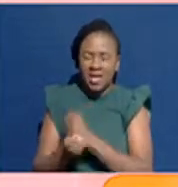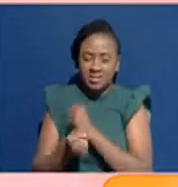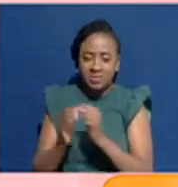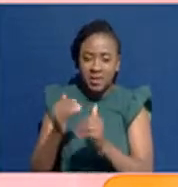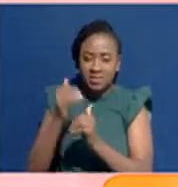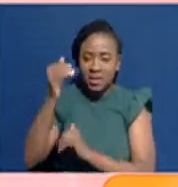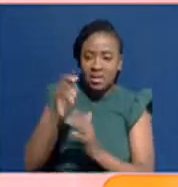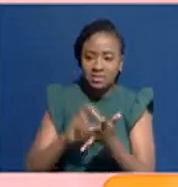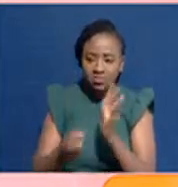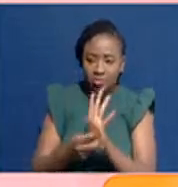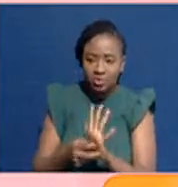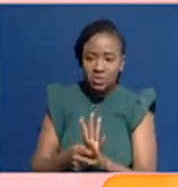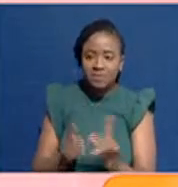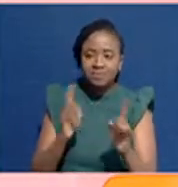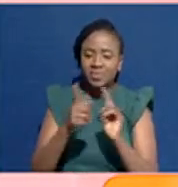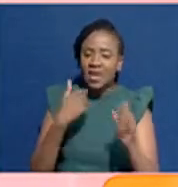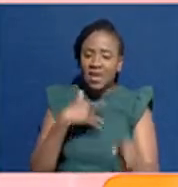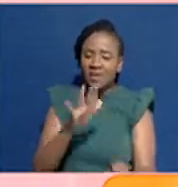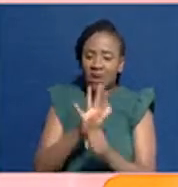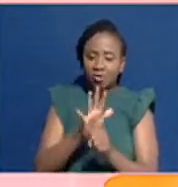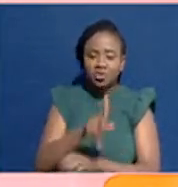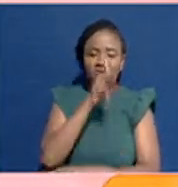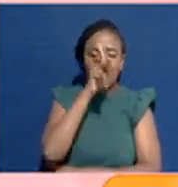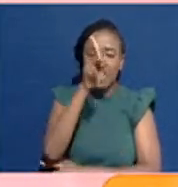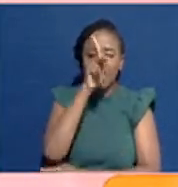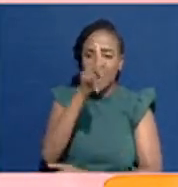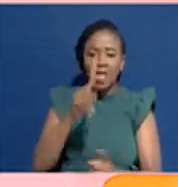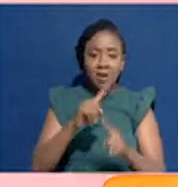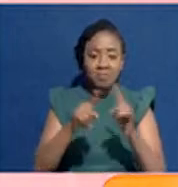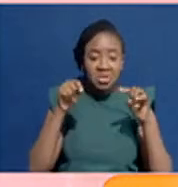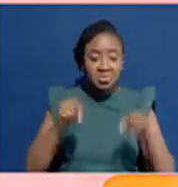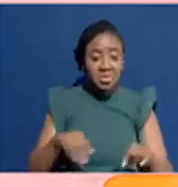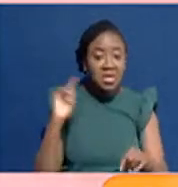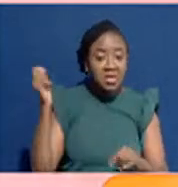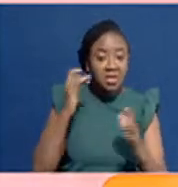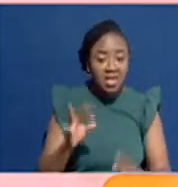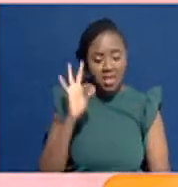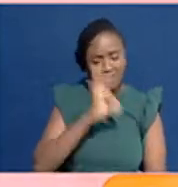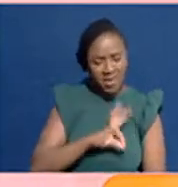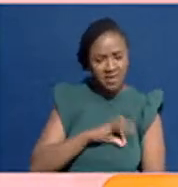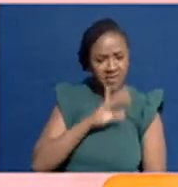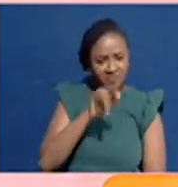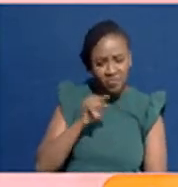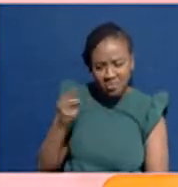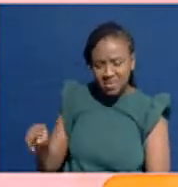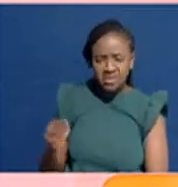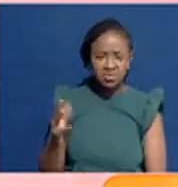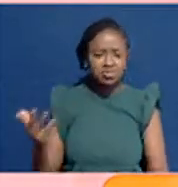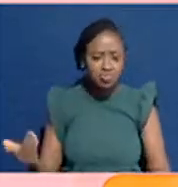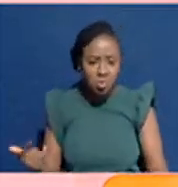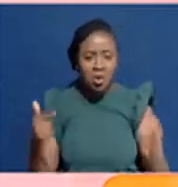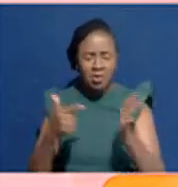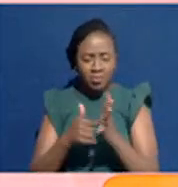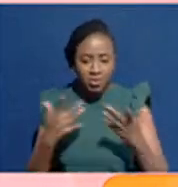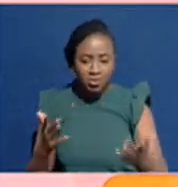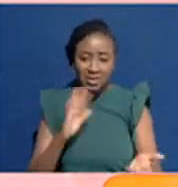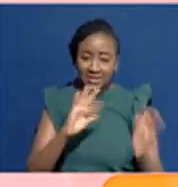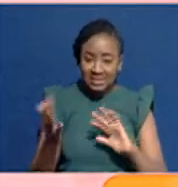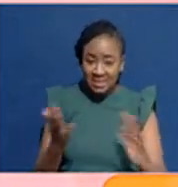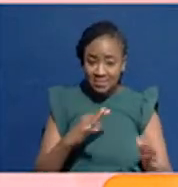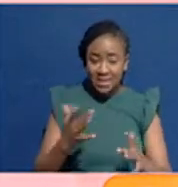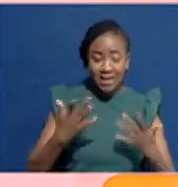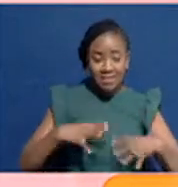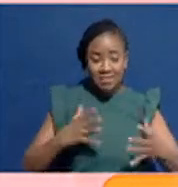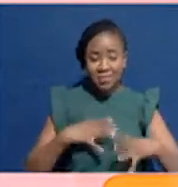SGL matters. There was so much noise. But today, Kenyans are enjoying that infrastructure. What are we saying? Sometimes there is time for